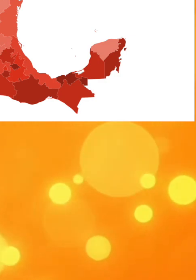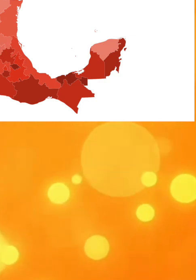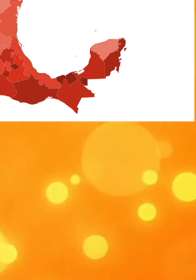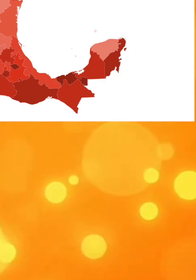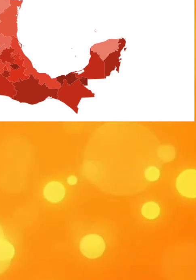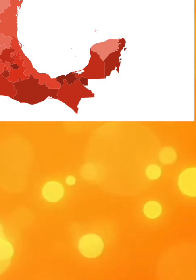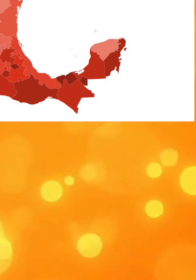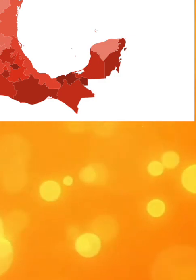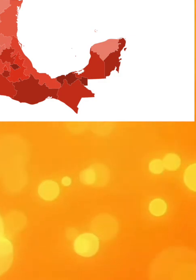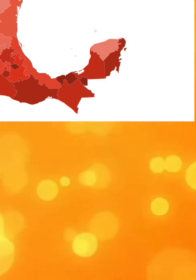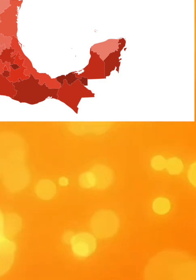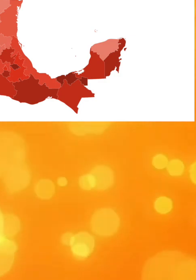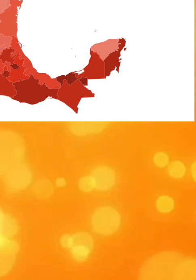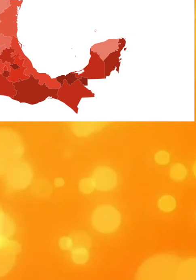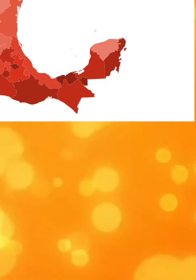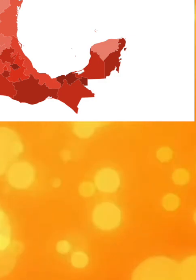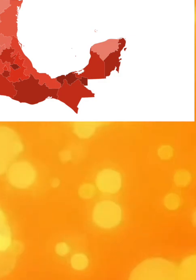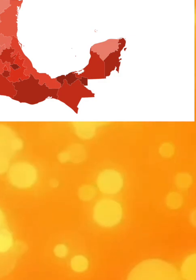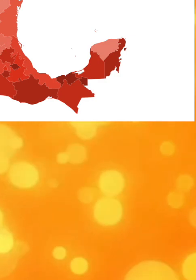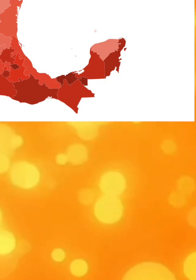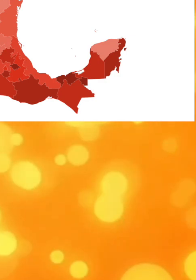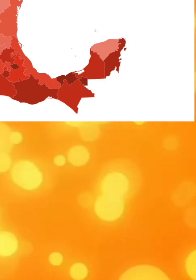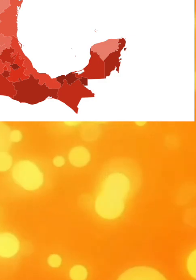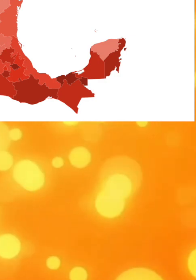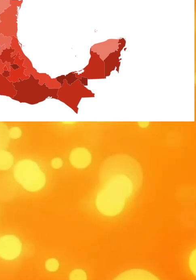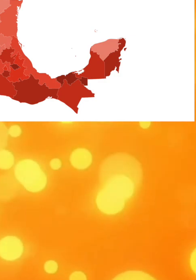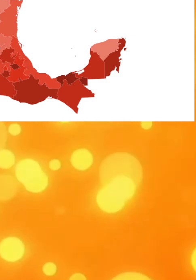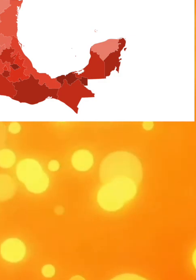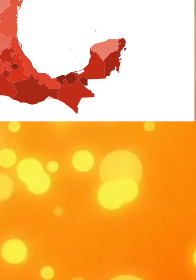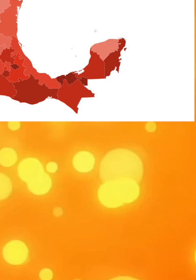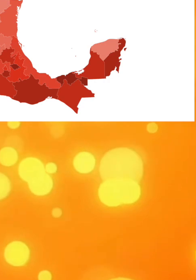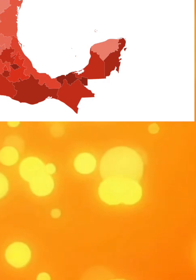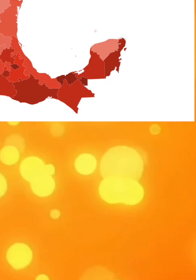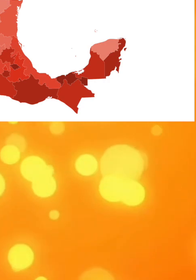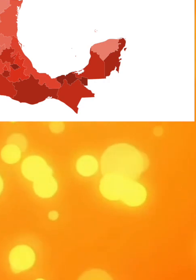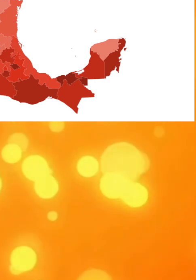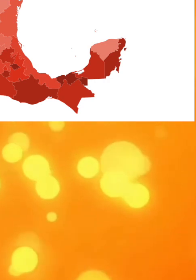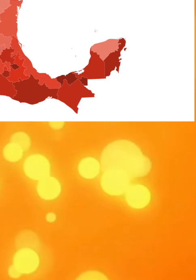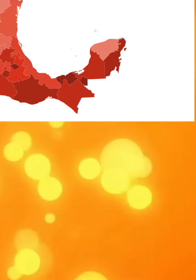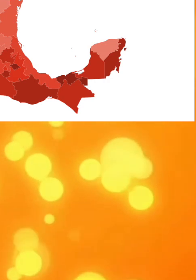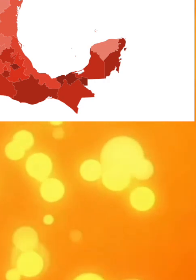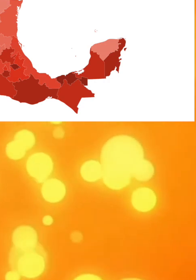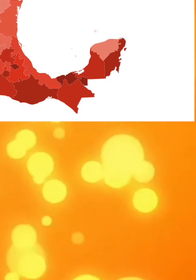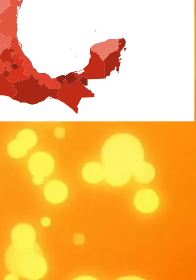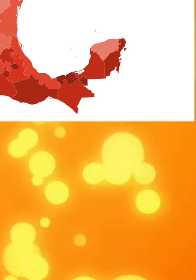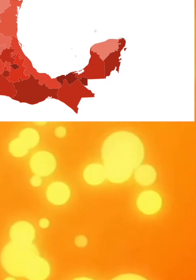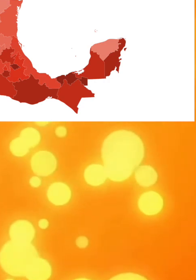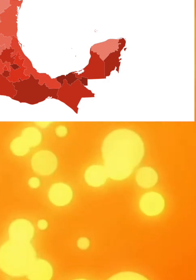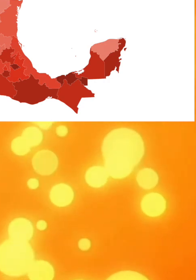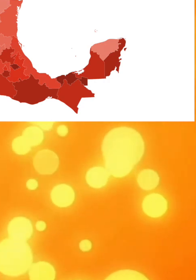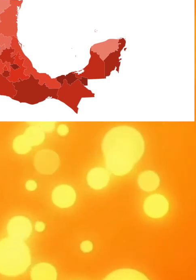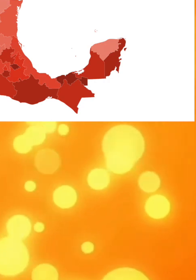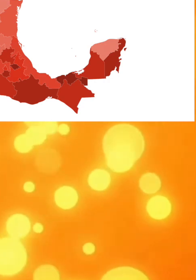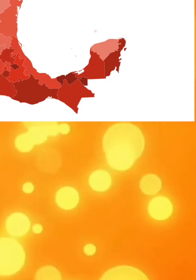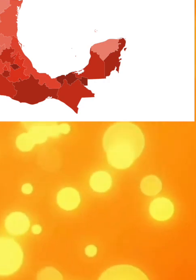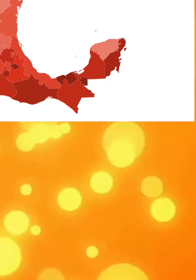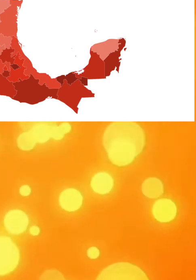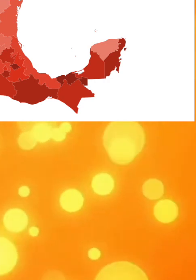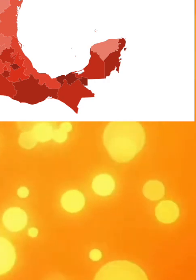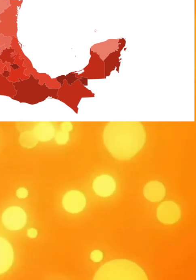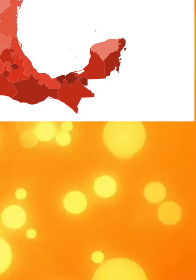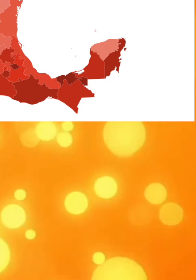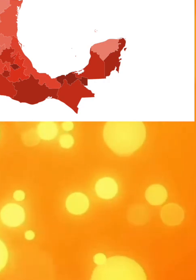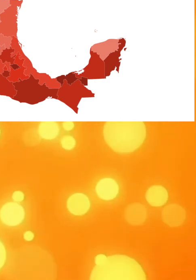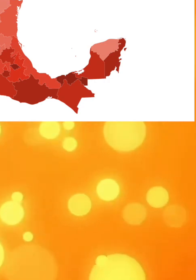huge. The people really wanted him to win, and he did. And he ran as